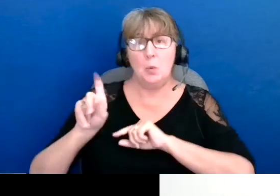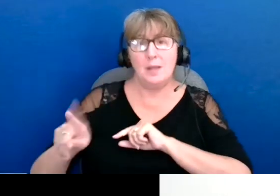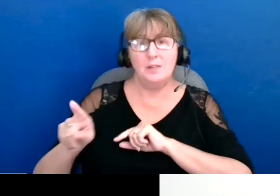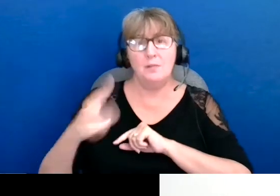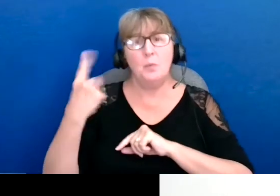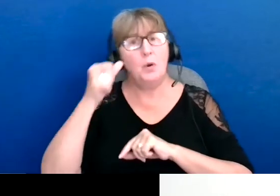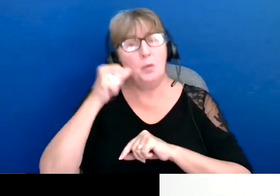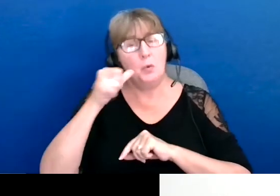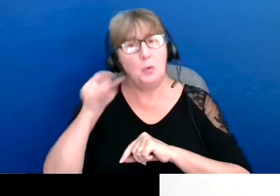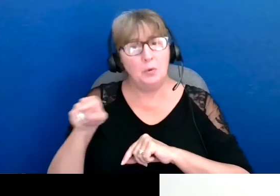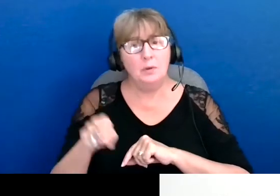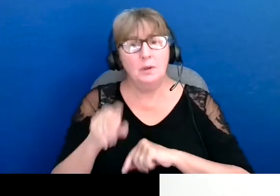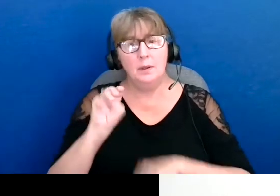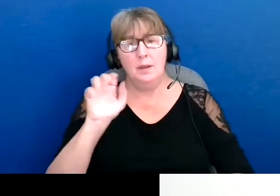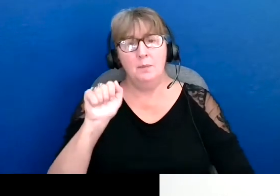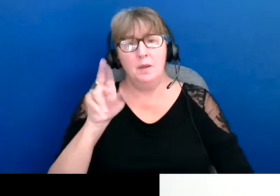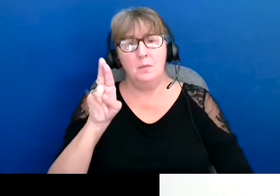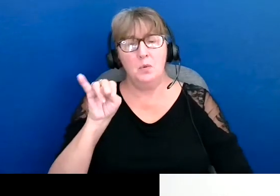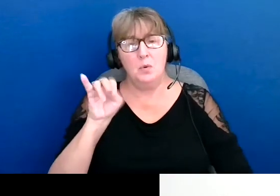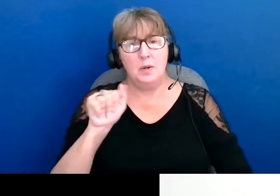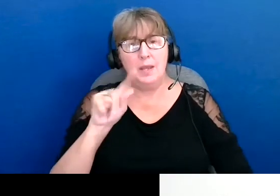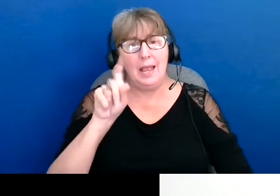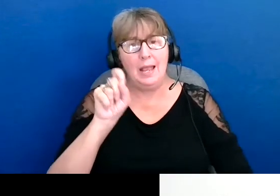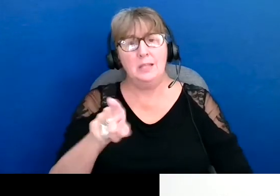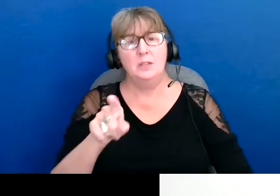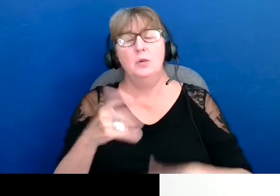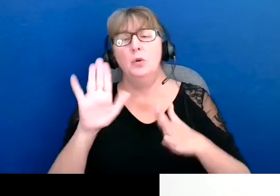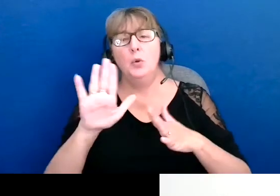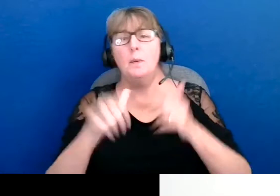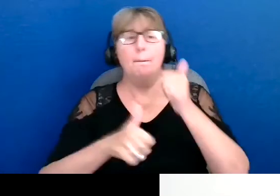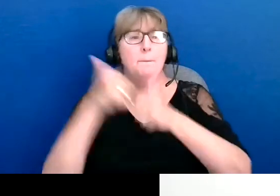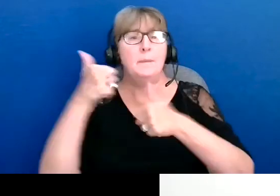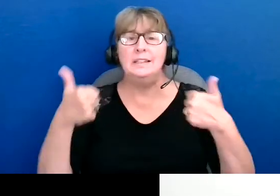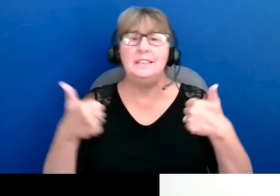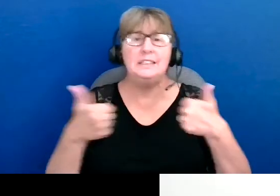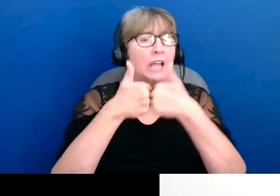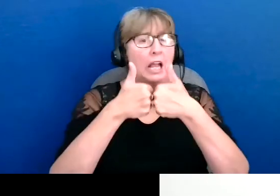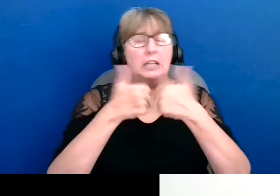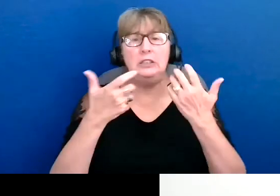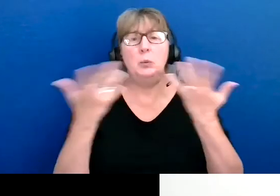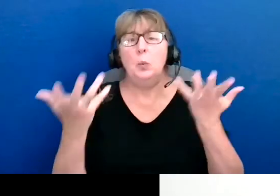about, what was your biggest challenge and how have you overcome it?